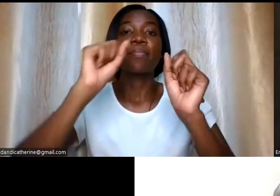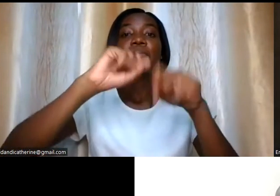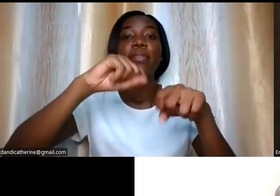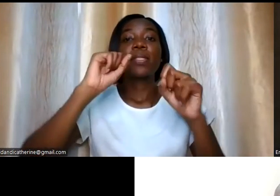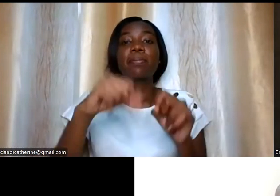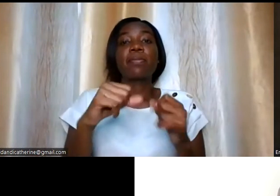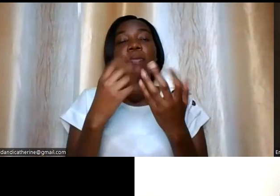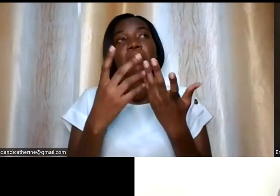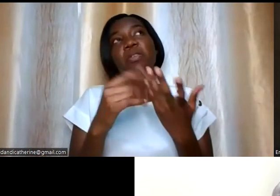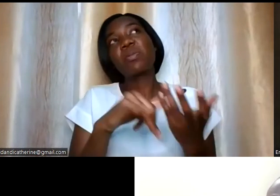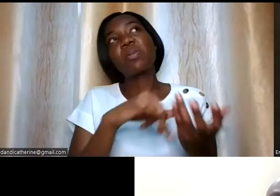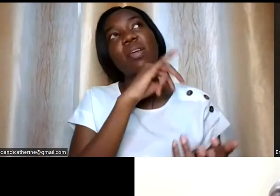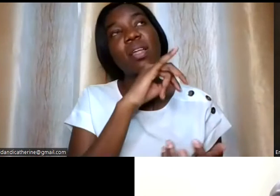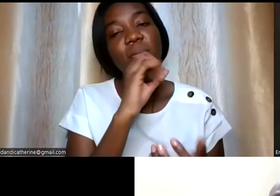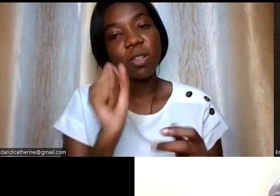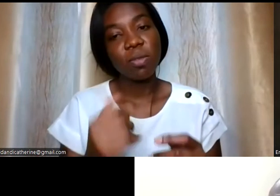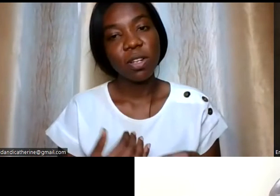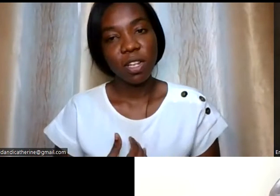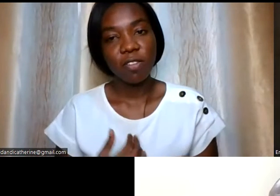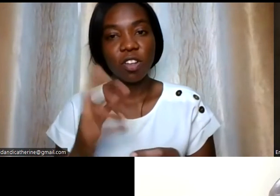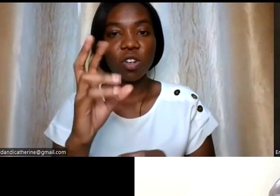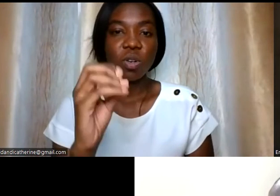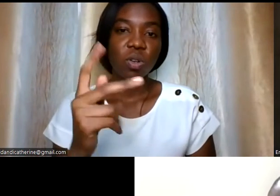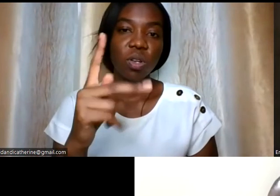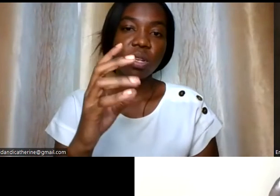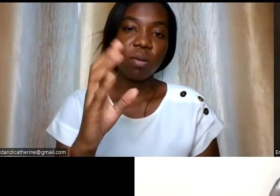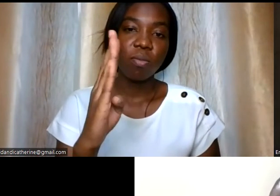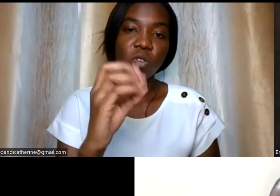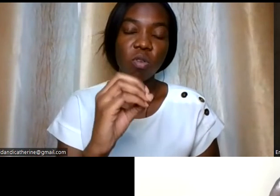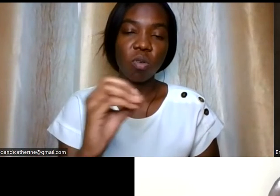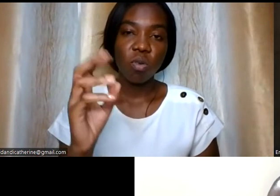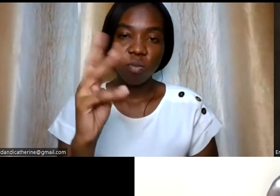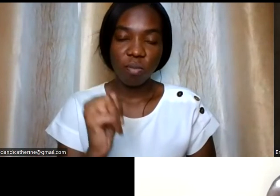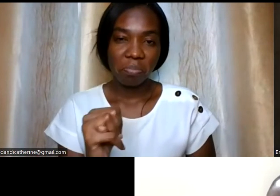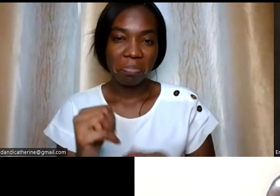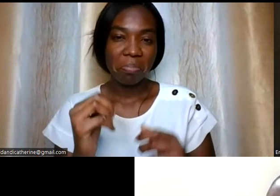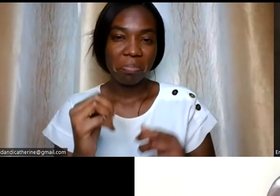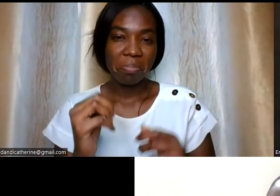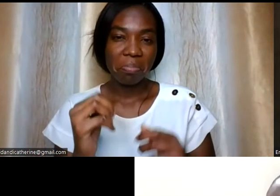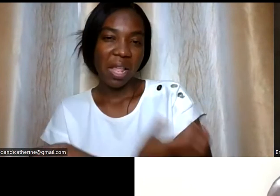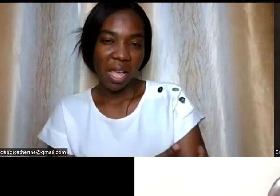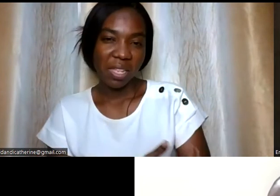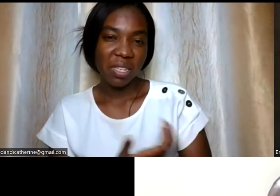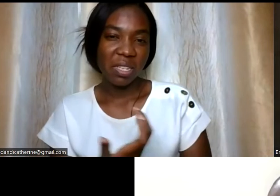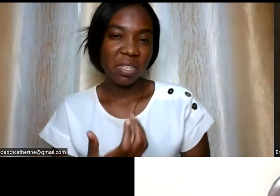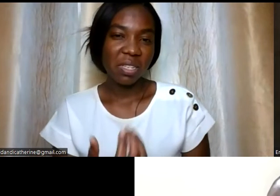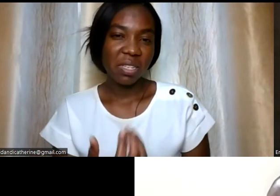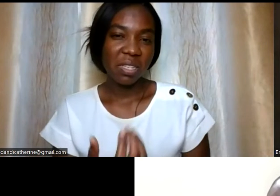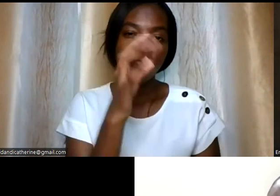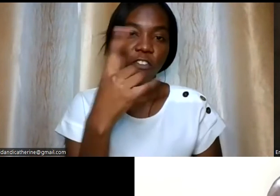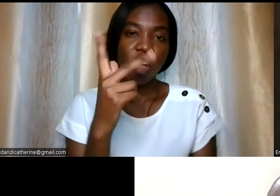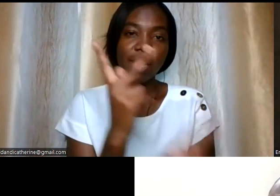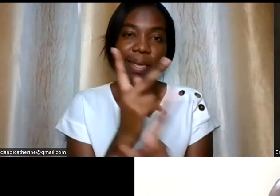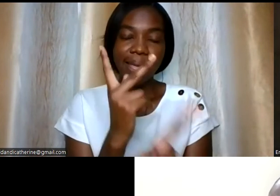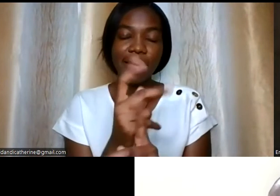in Uganda, it is rock boom, hosting, you know, energy drinks to keep themselves